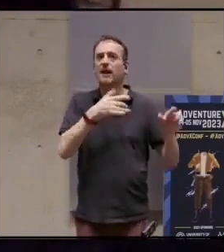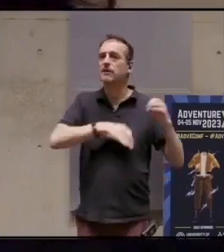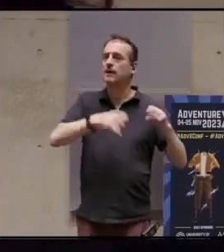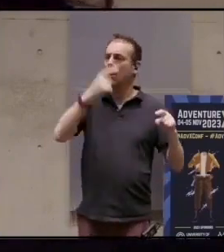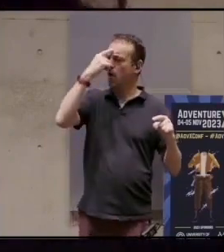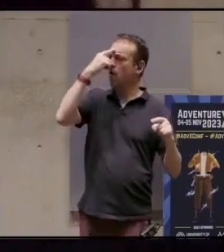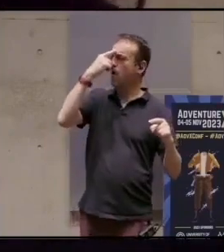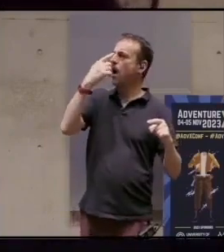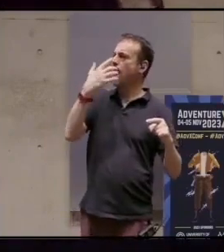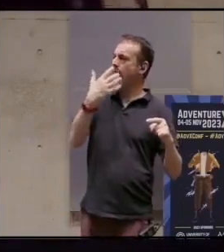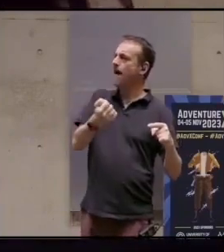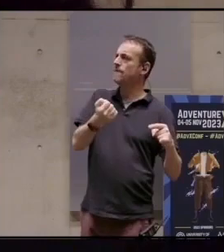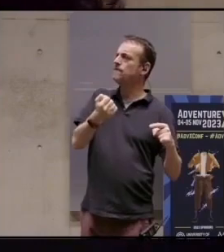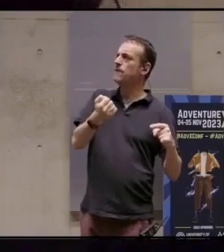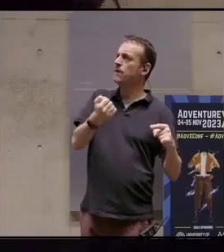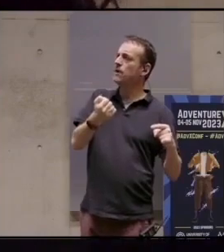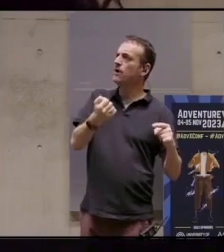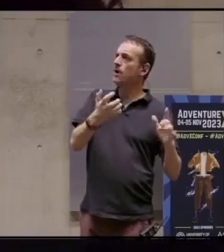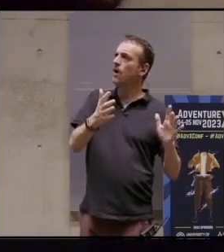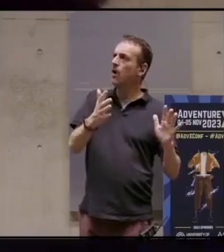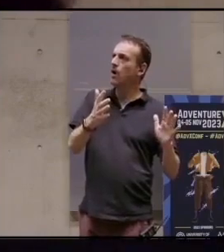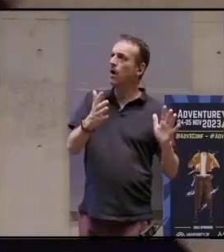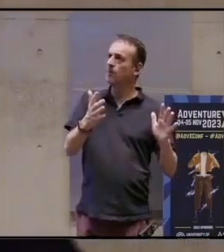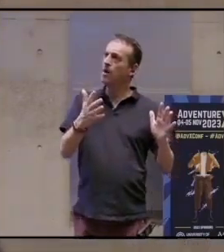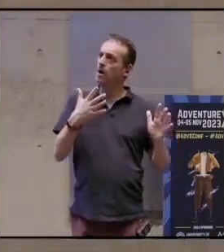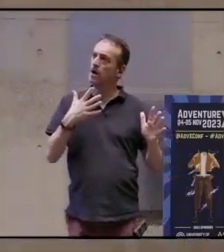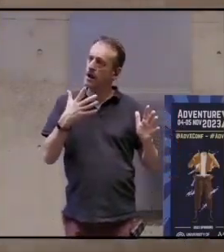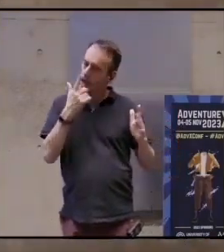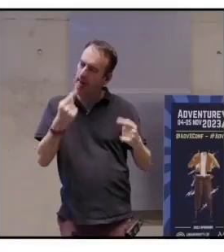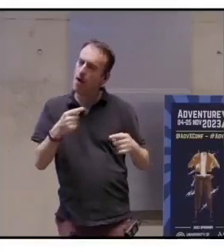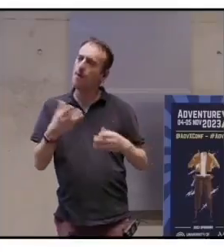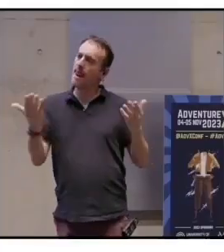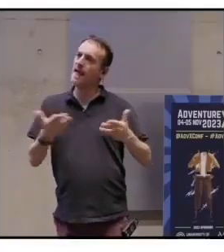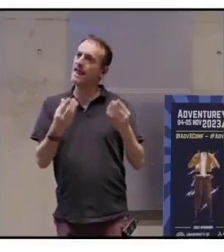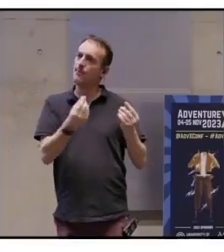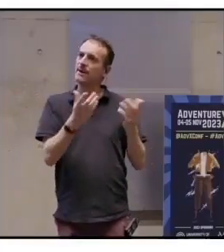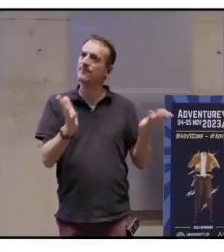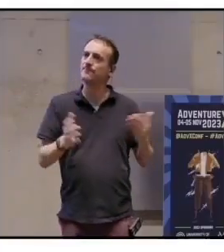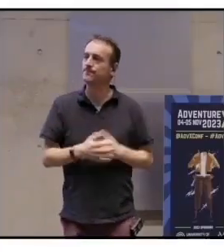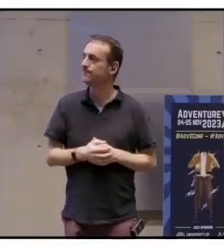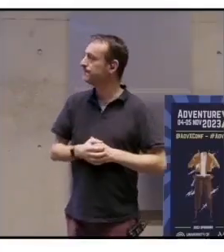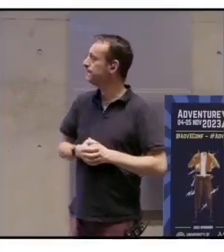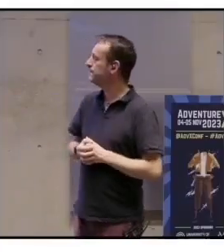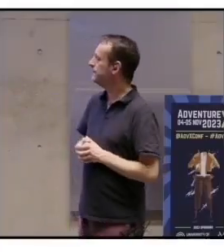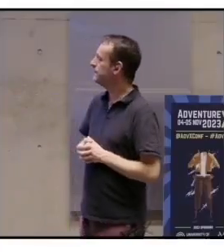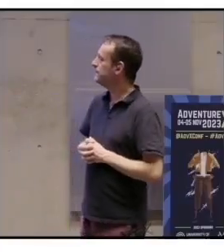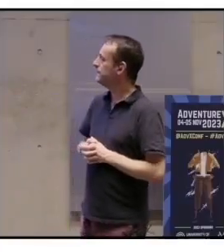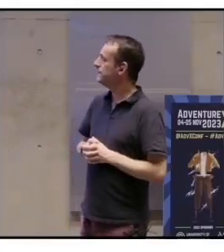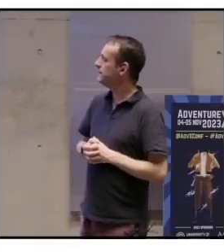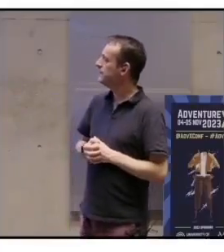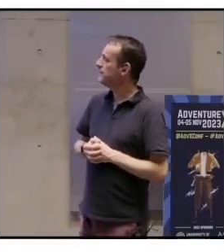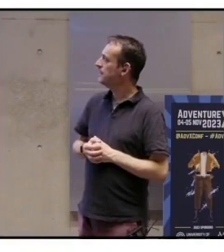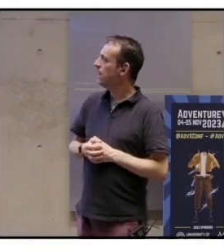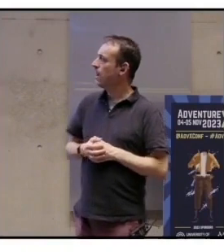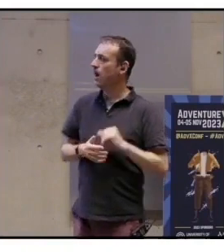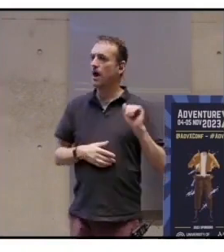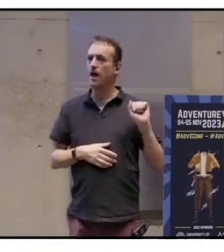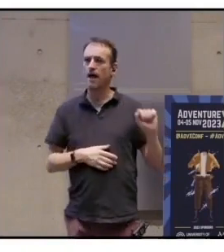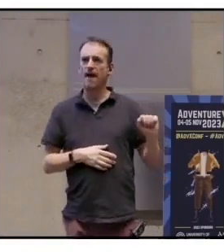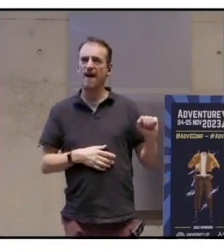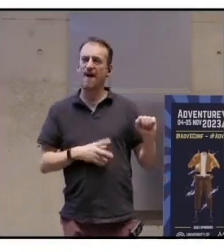think we've got the take we need, but let's give you a little space to play around with. Yeah, their voice sounds a little